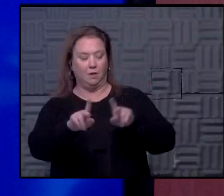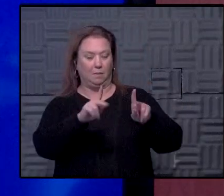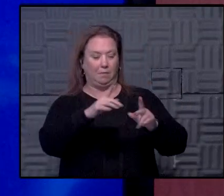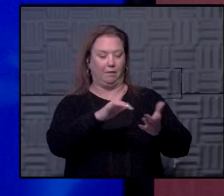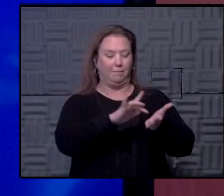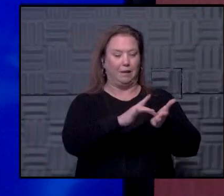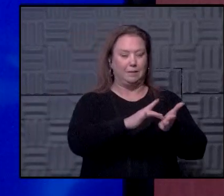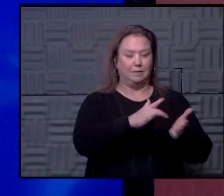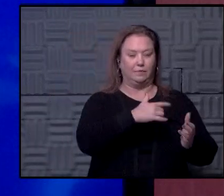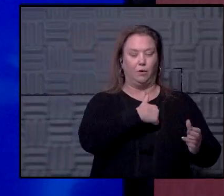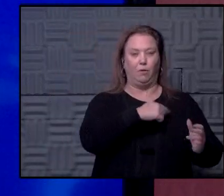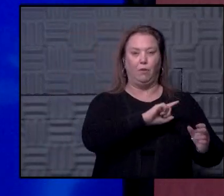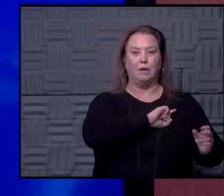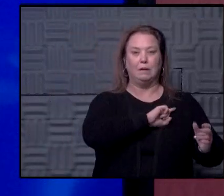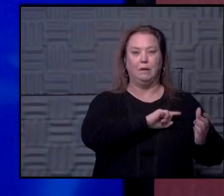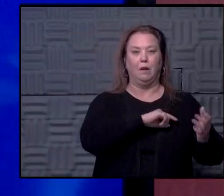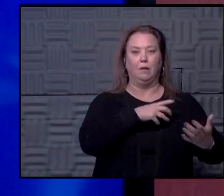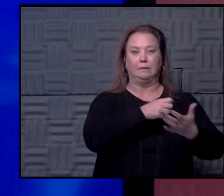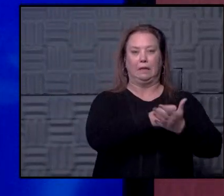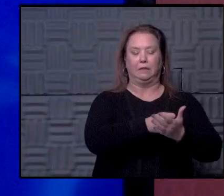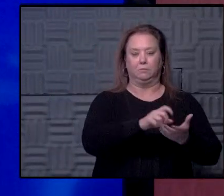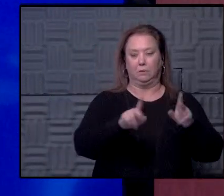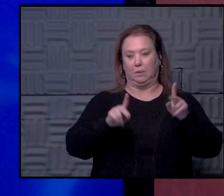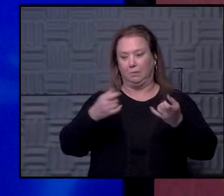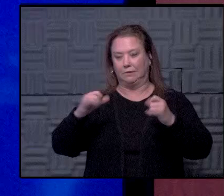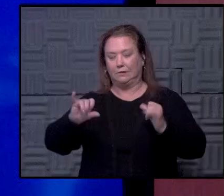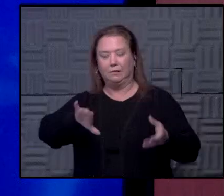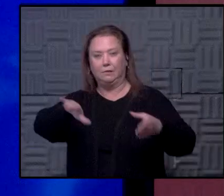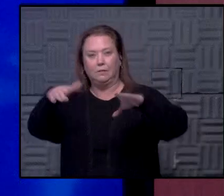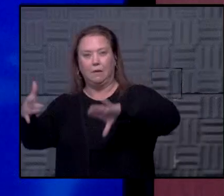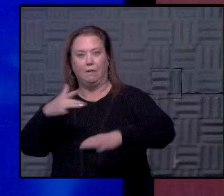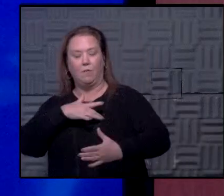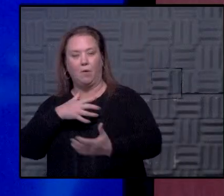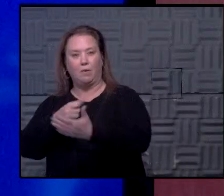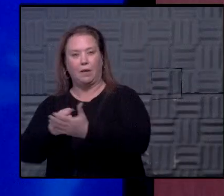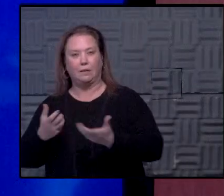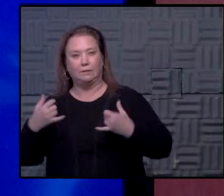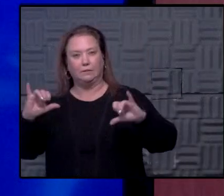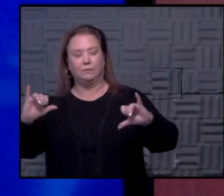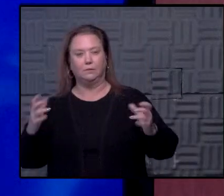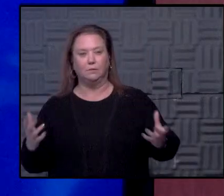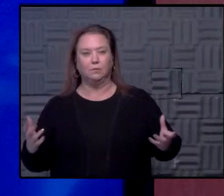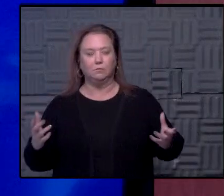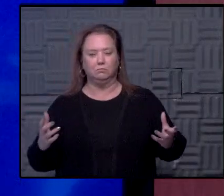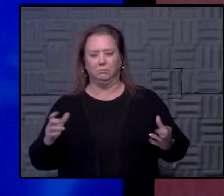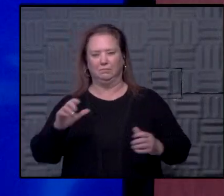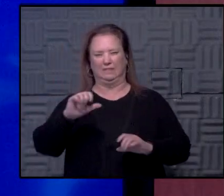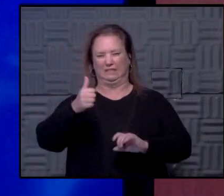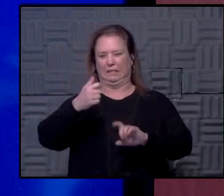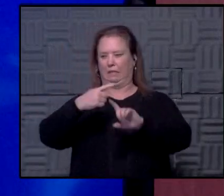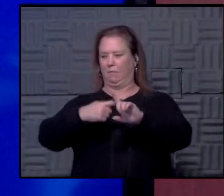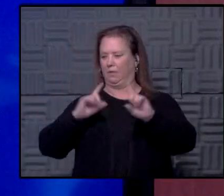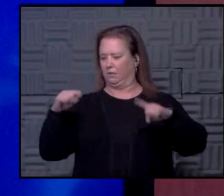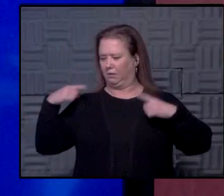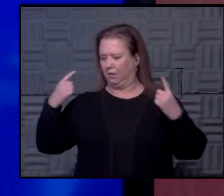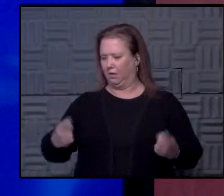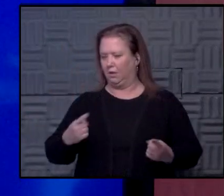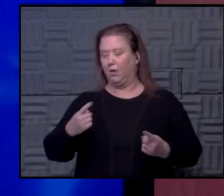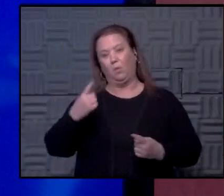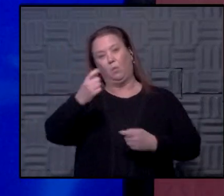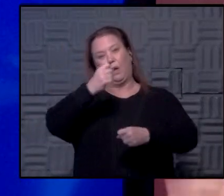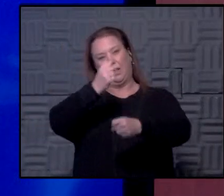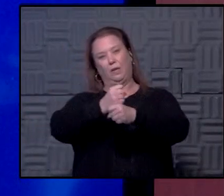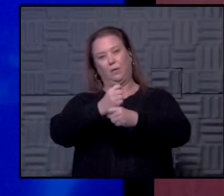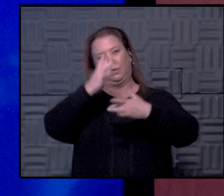people still die from heart attacks. And I think that's really the thing. Yeah. And plus, it's been 10 months or now I guess 1 year